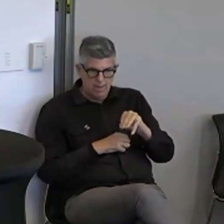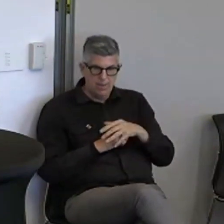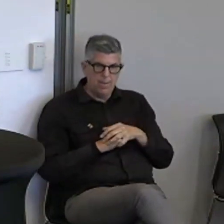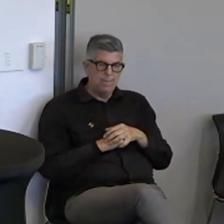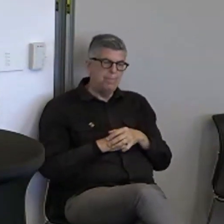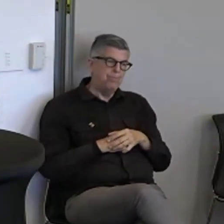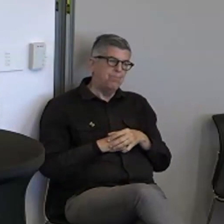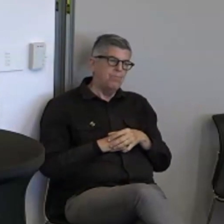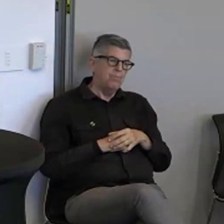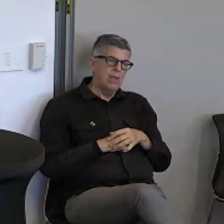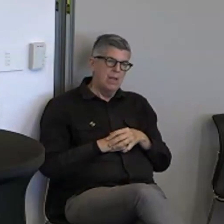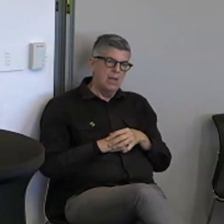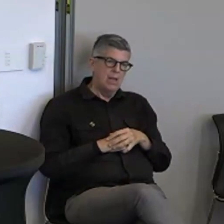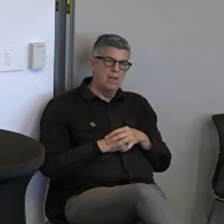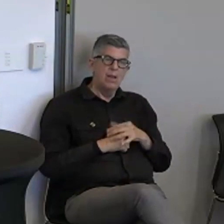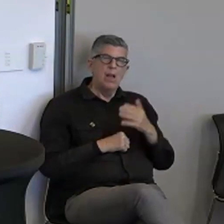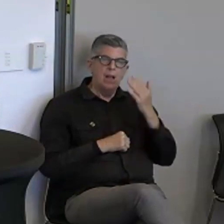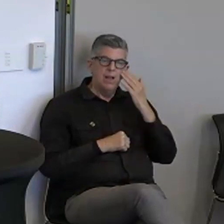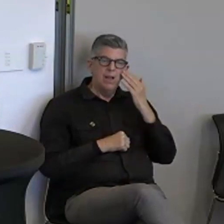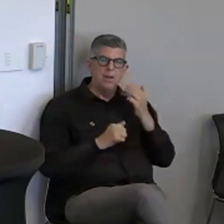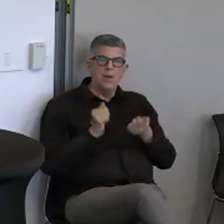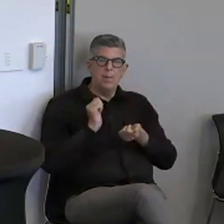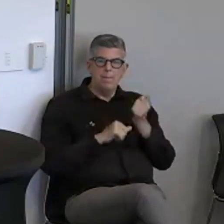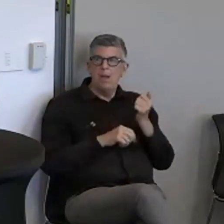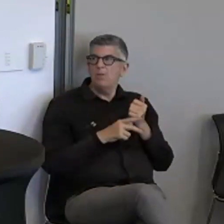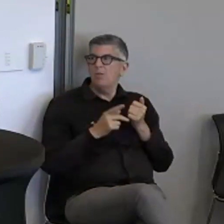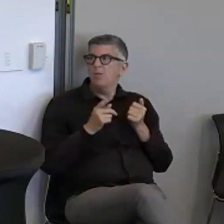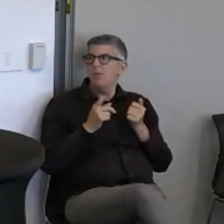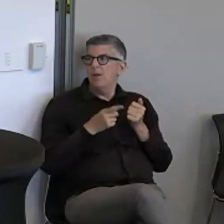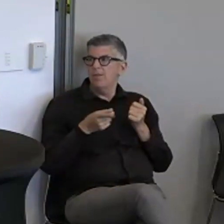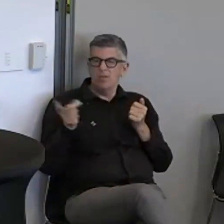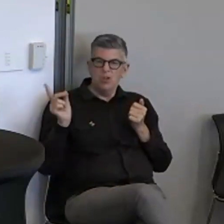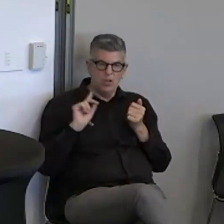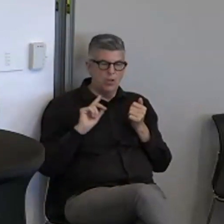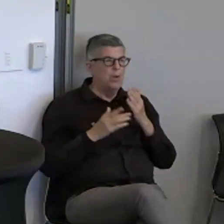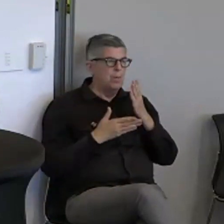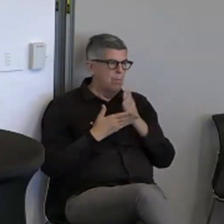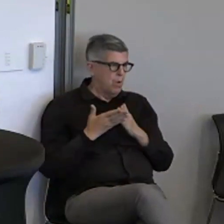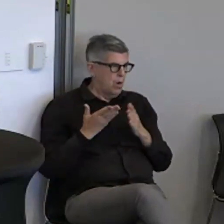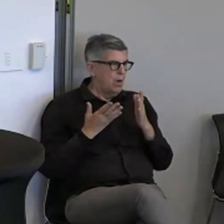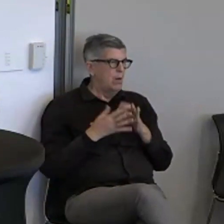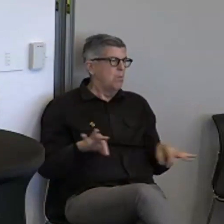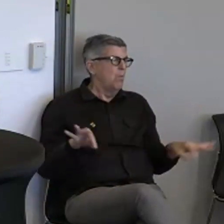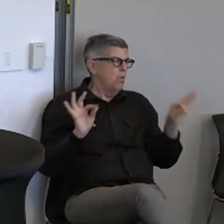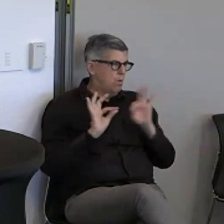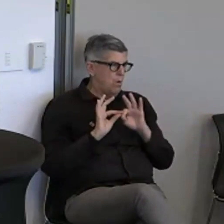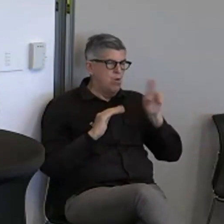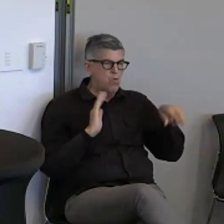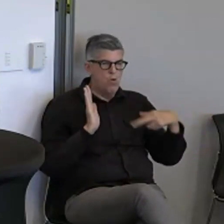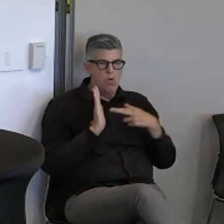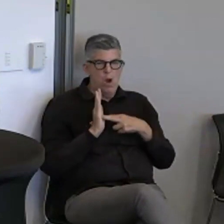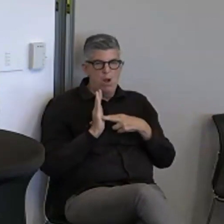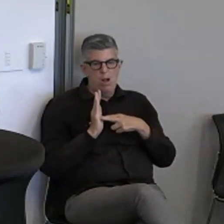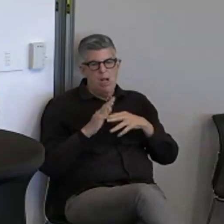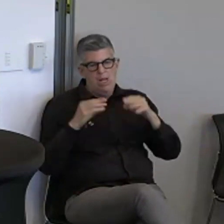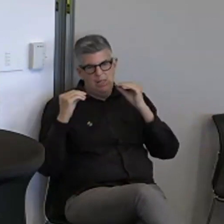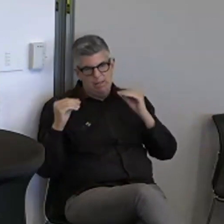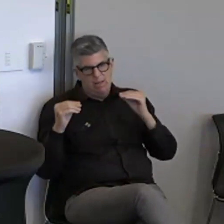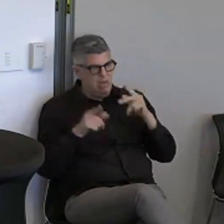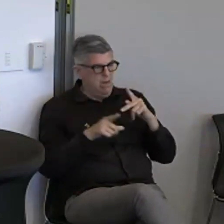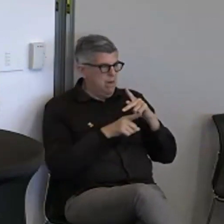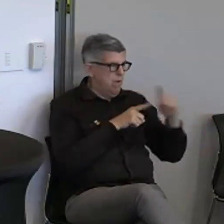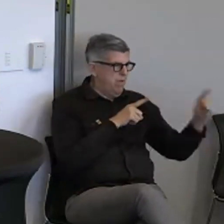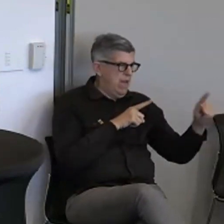I know most, you know, ORBO play a significant role in training, you know,